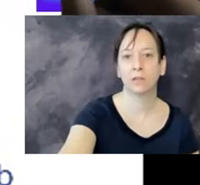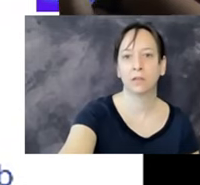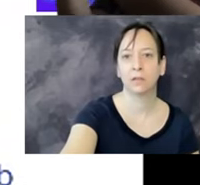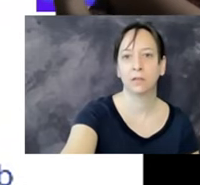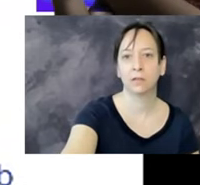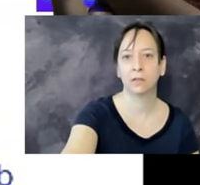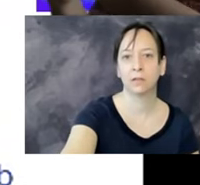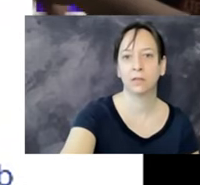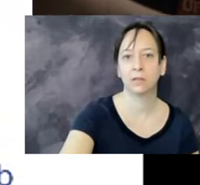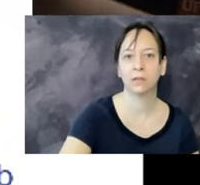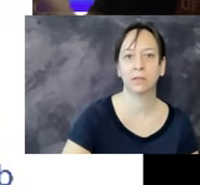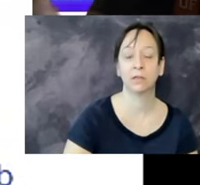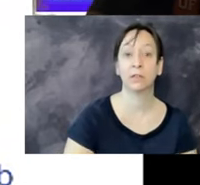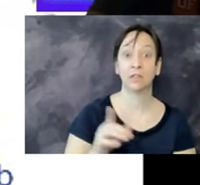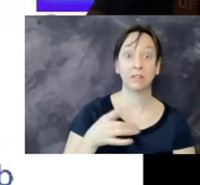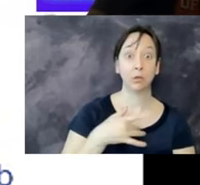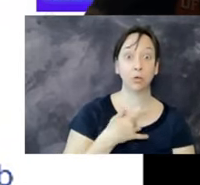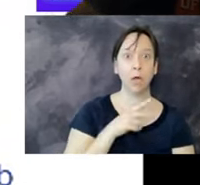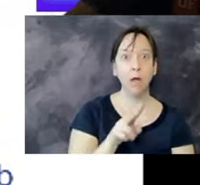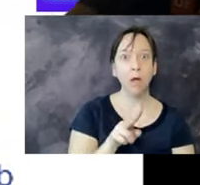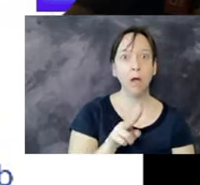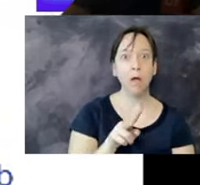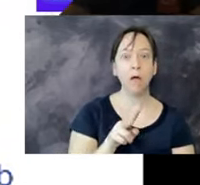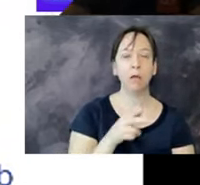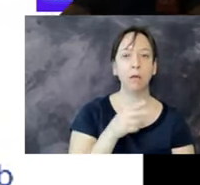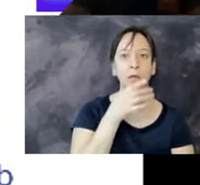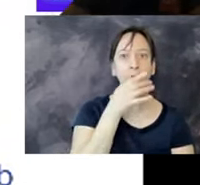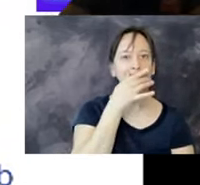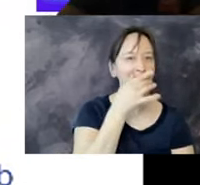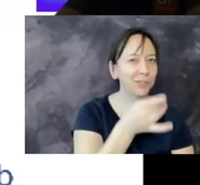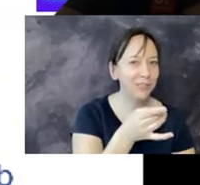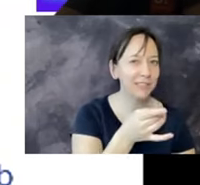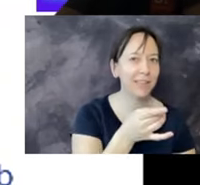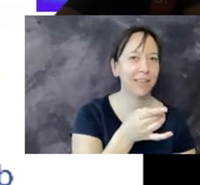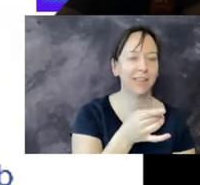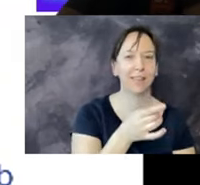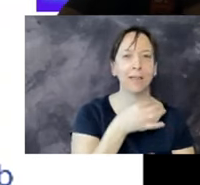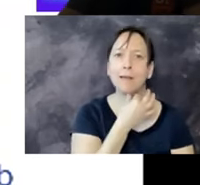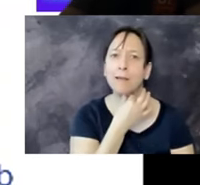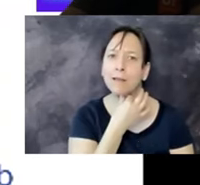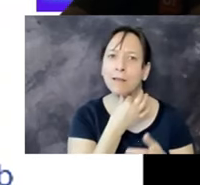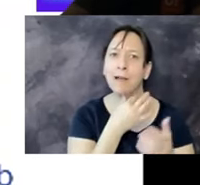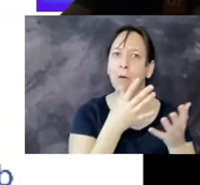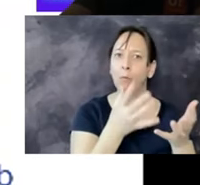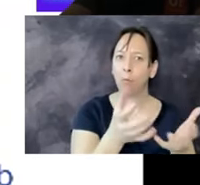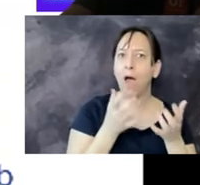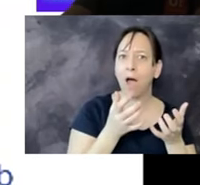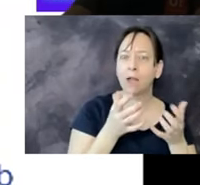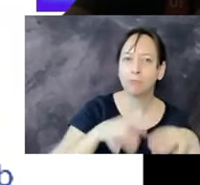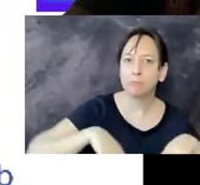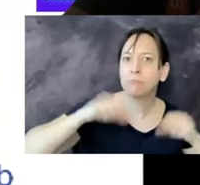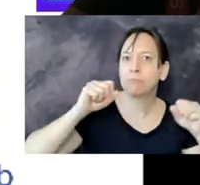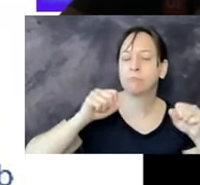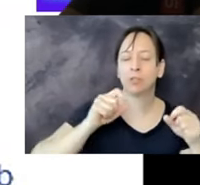sounds like something that's interesting to you and you're interested in making change and working on changing issues that you